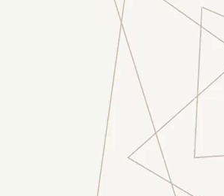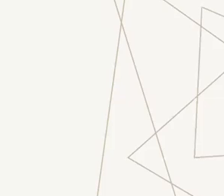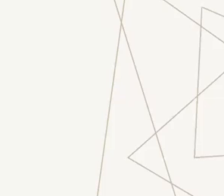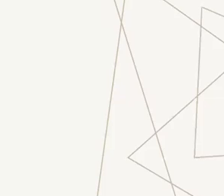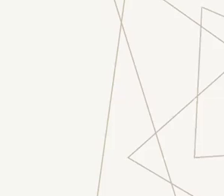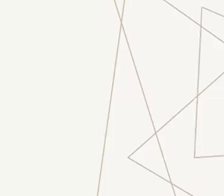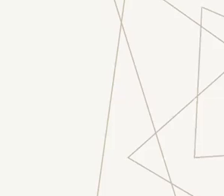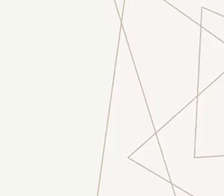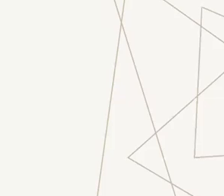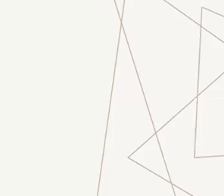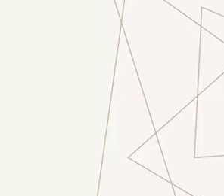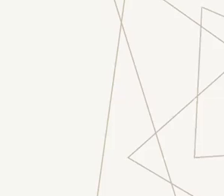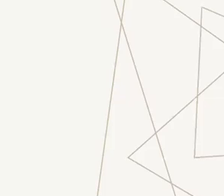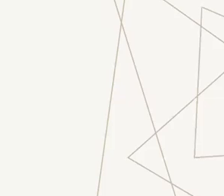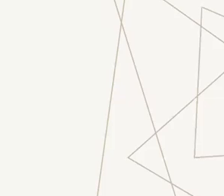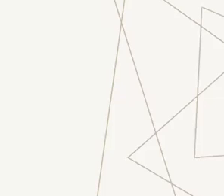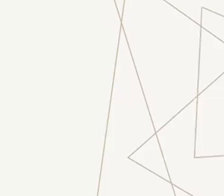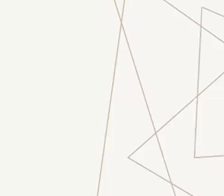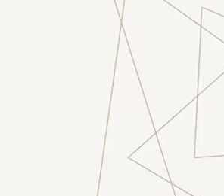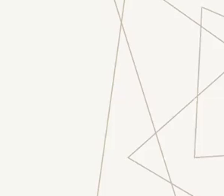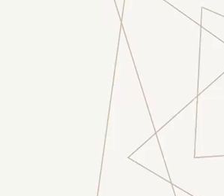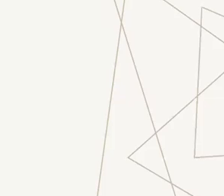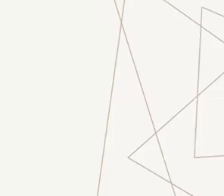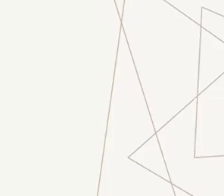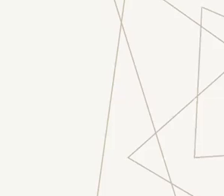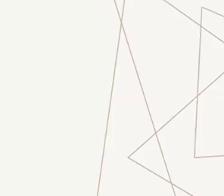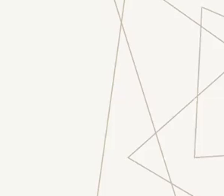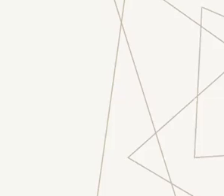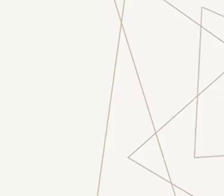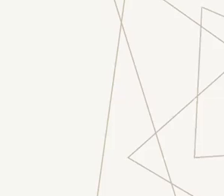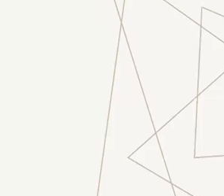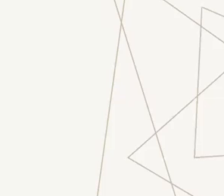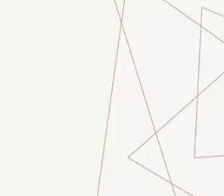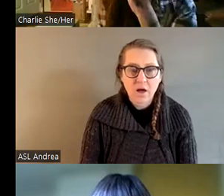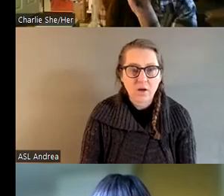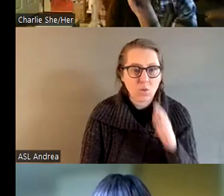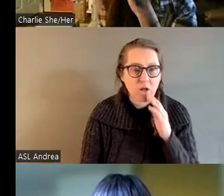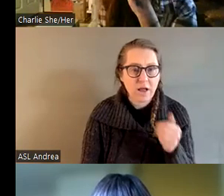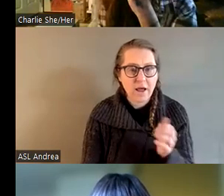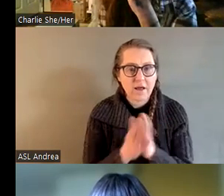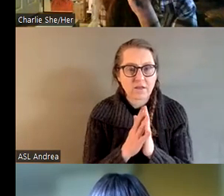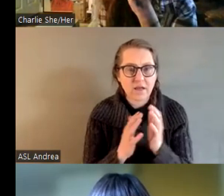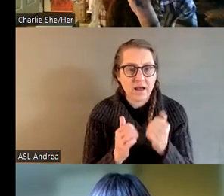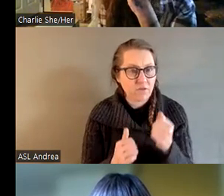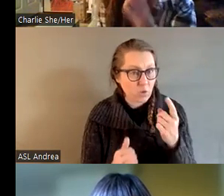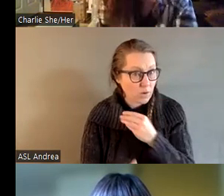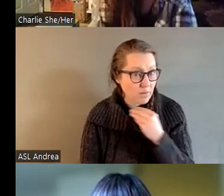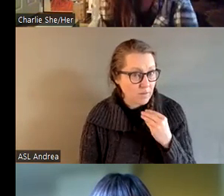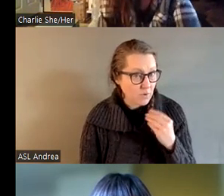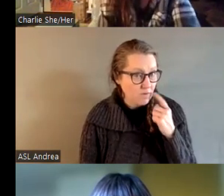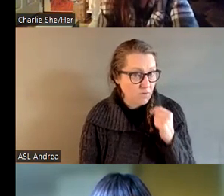the subcommittees historically. So please, I'm gonna ask every one of the members of